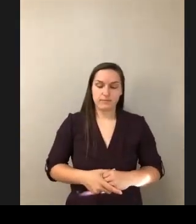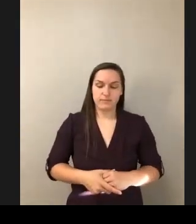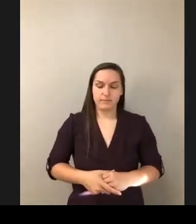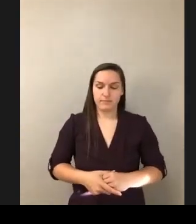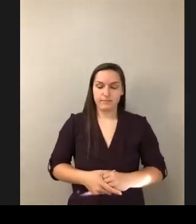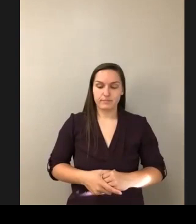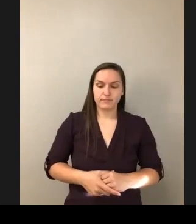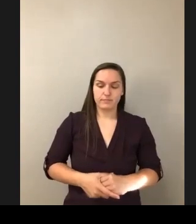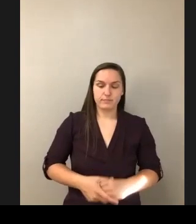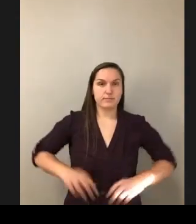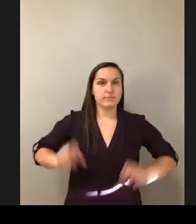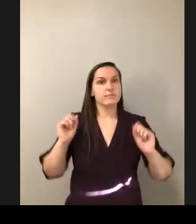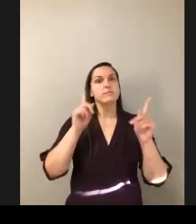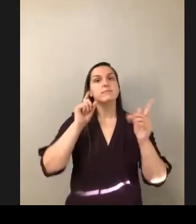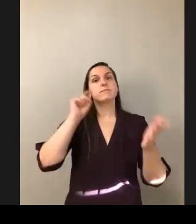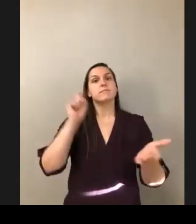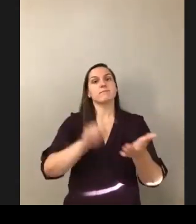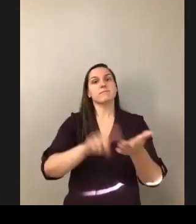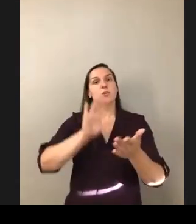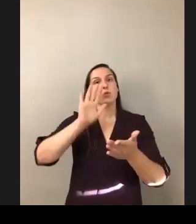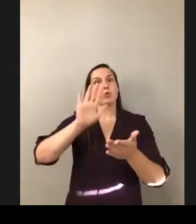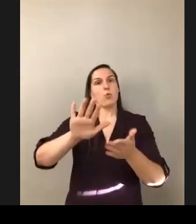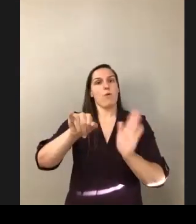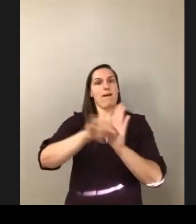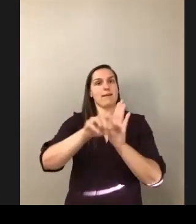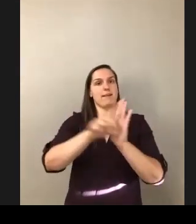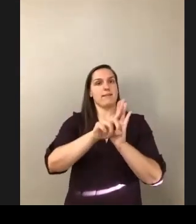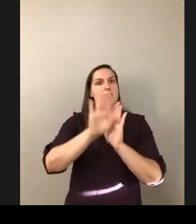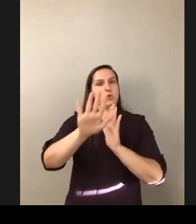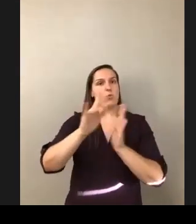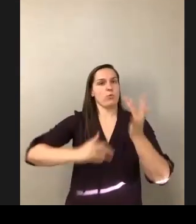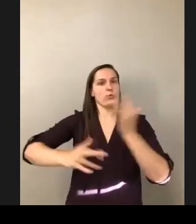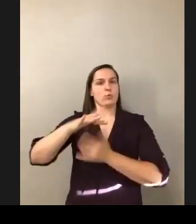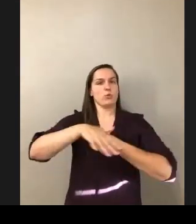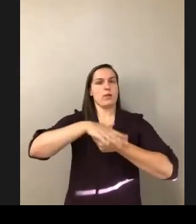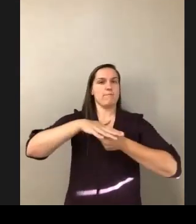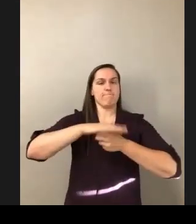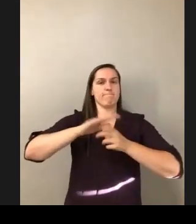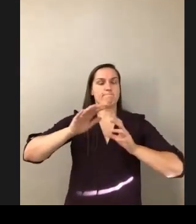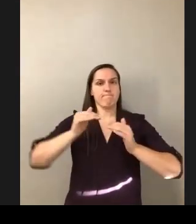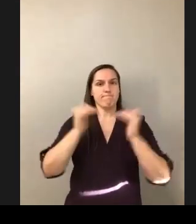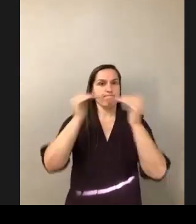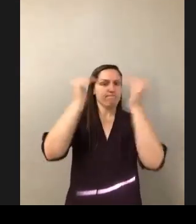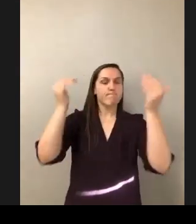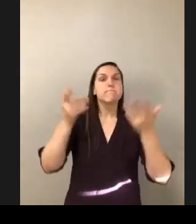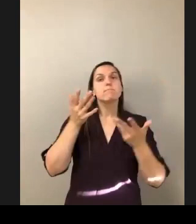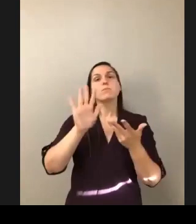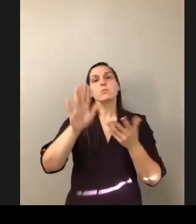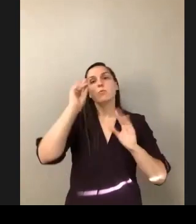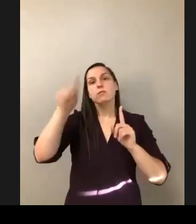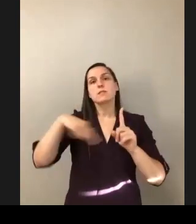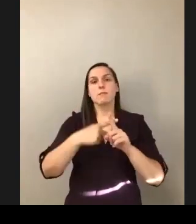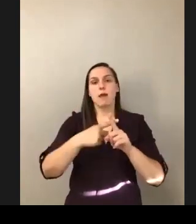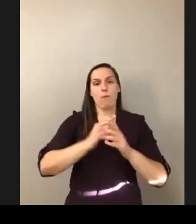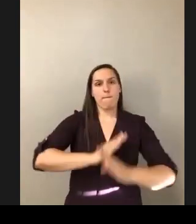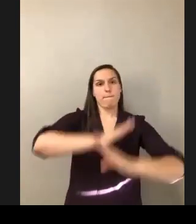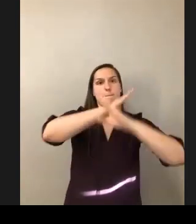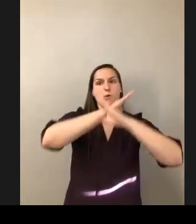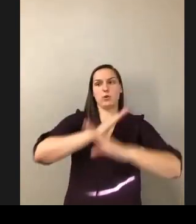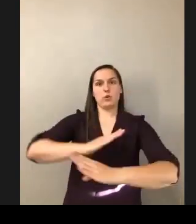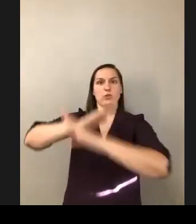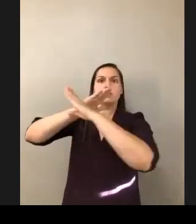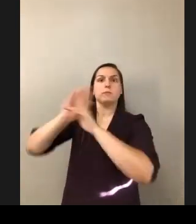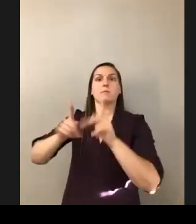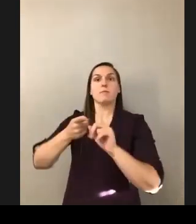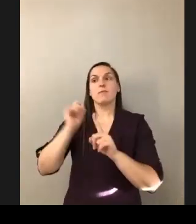All right, acknowledging your own identity and social location, what are your thoughts on the barriers that folks from